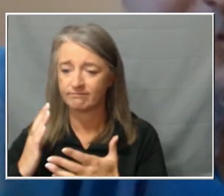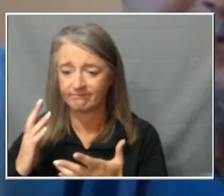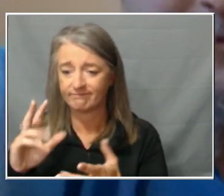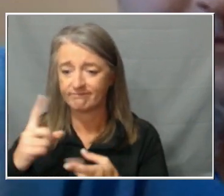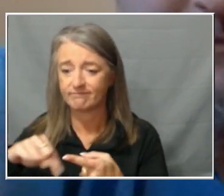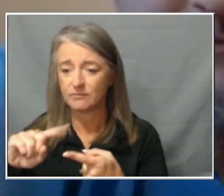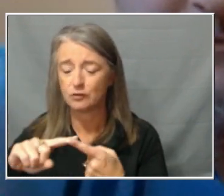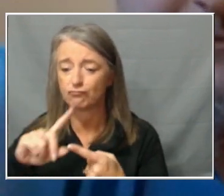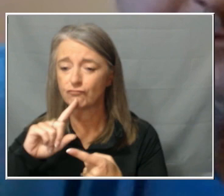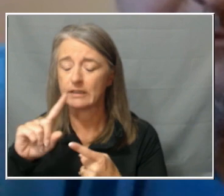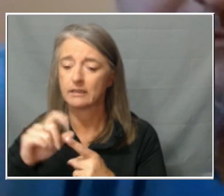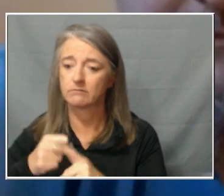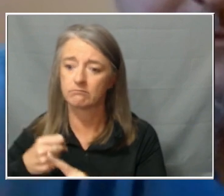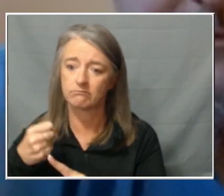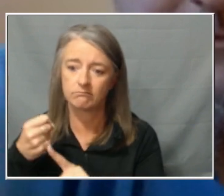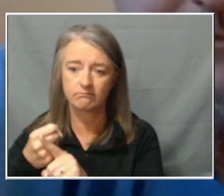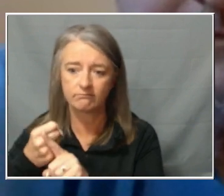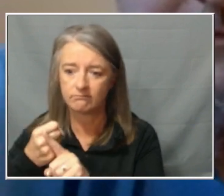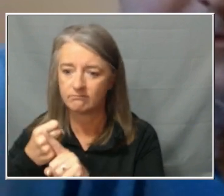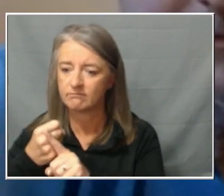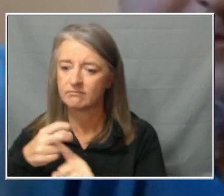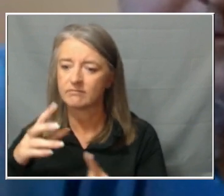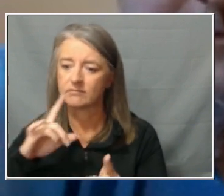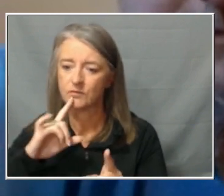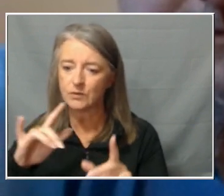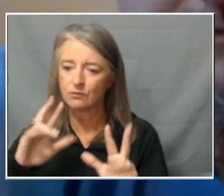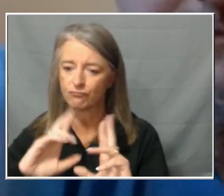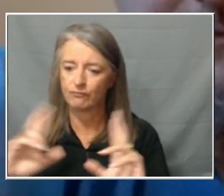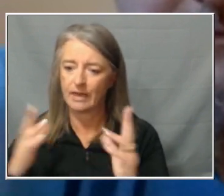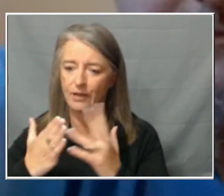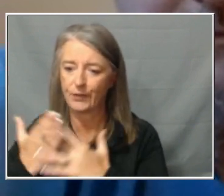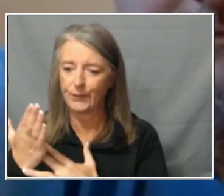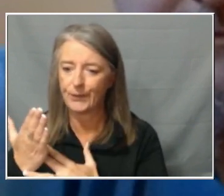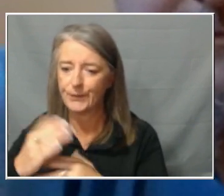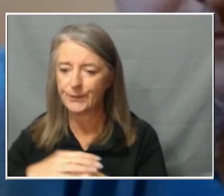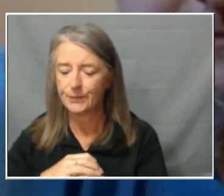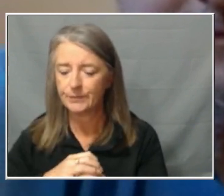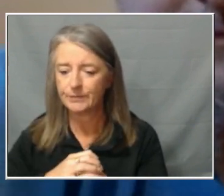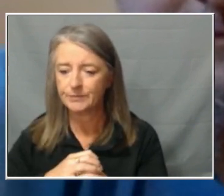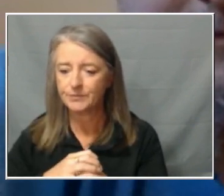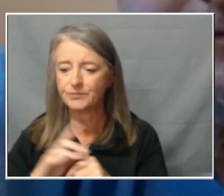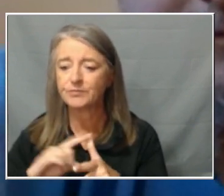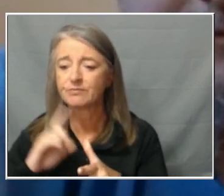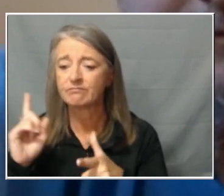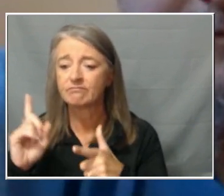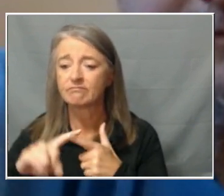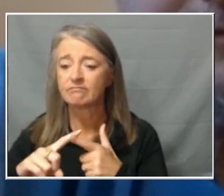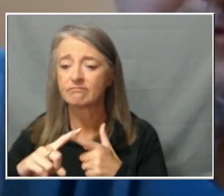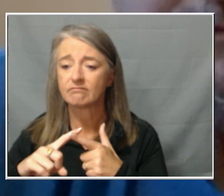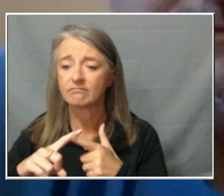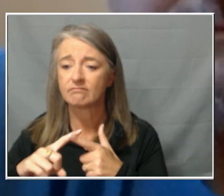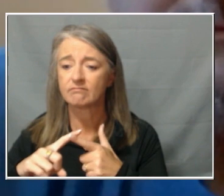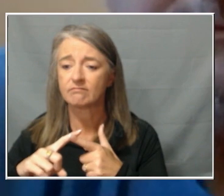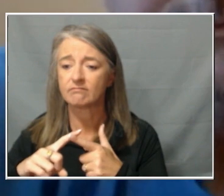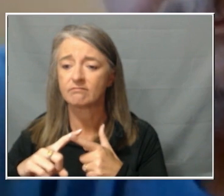when it really set in what we were getting ready to go through. And then,